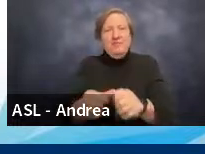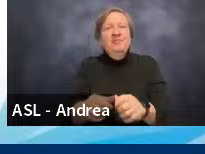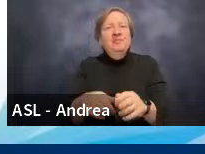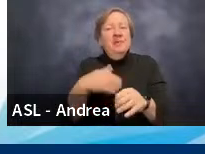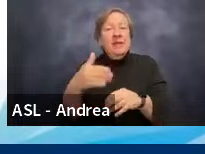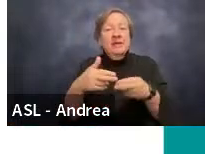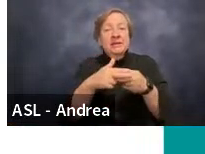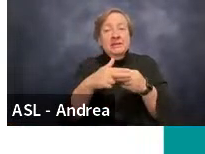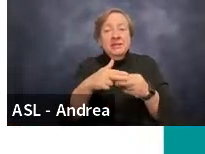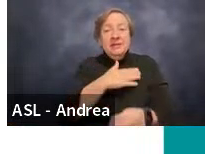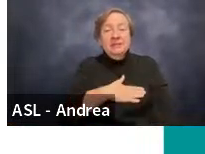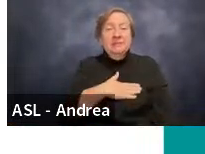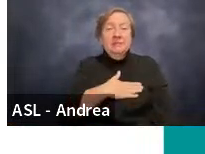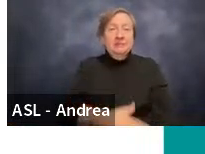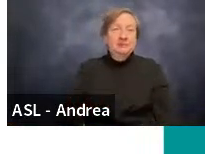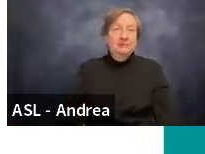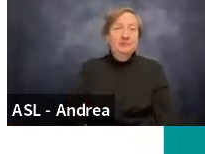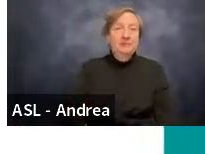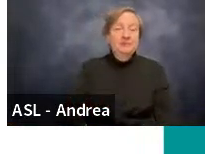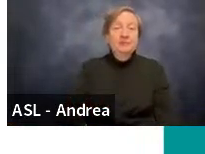slide, please.